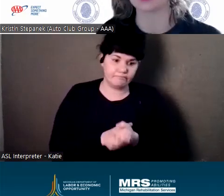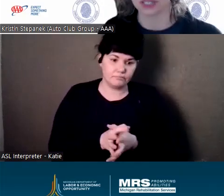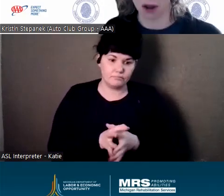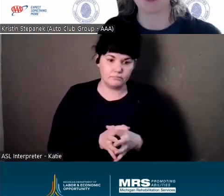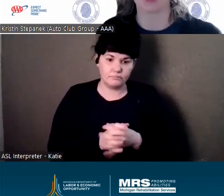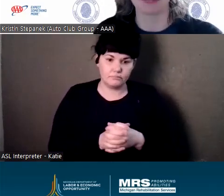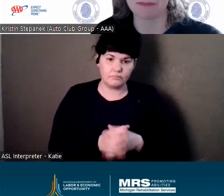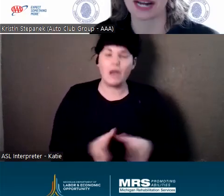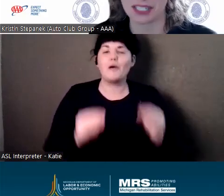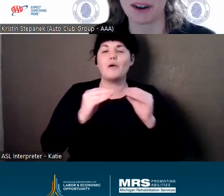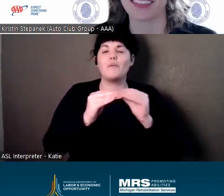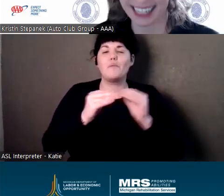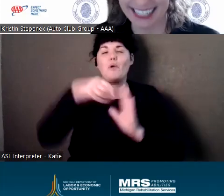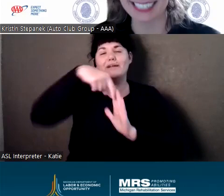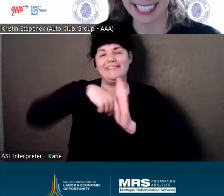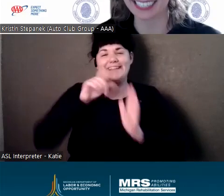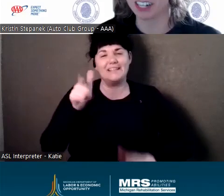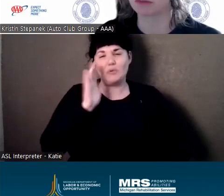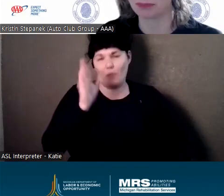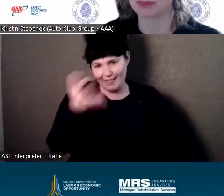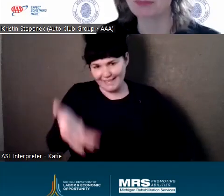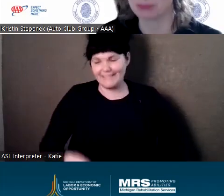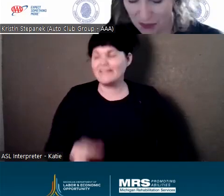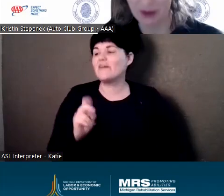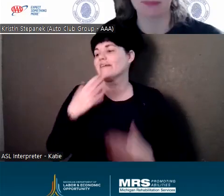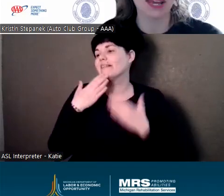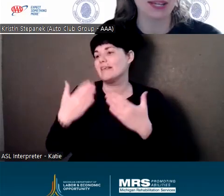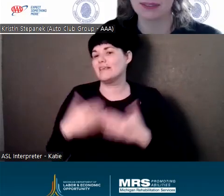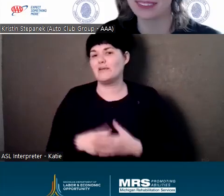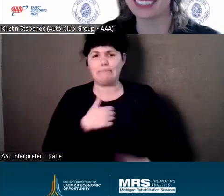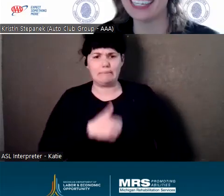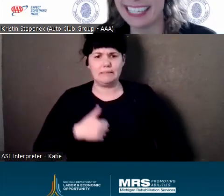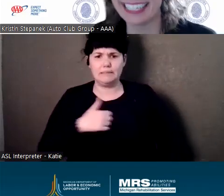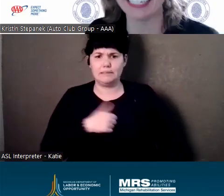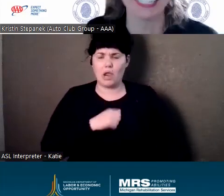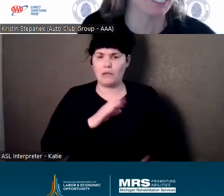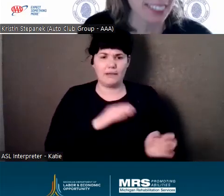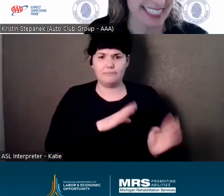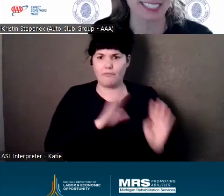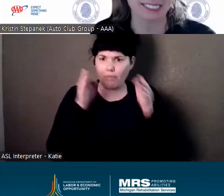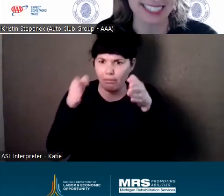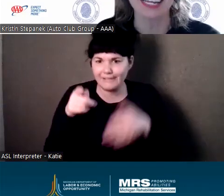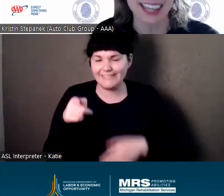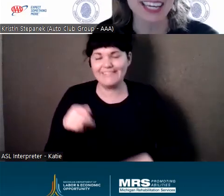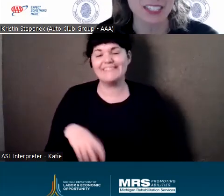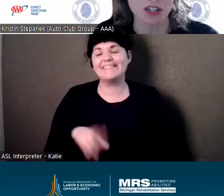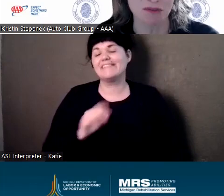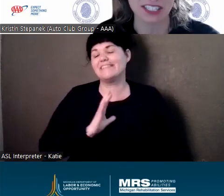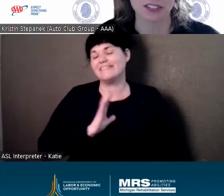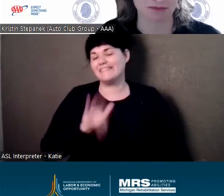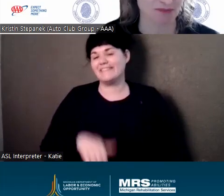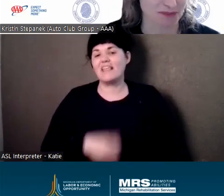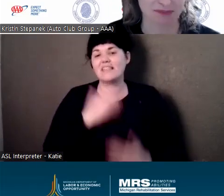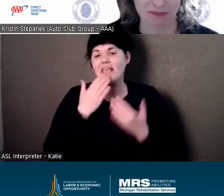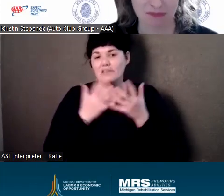More details to come. I'll More have to get details back to to you come. on that. Yes. Okay, Yeah. thank you. Sorry to welcome. put you on the Thank you. spot with that one. No worries, no worries. Thank you so